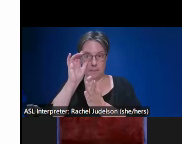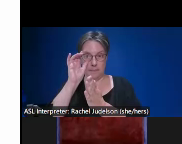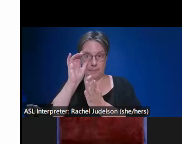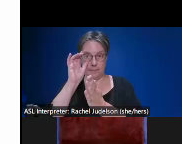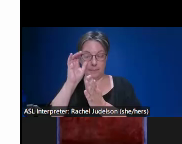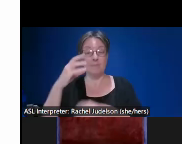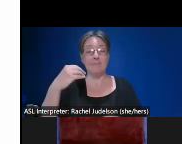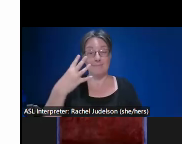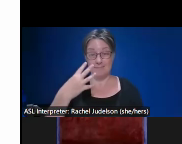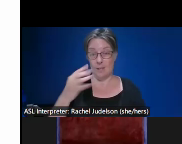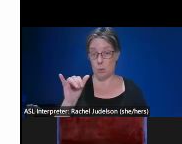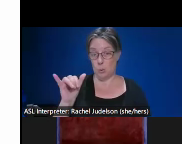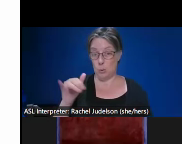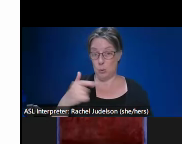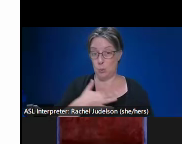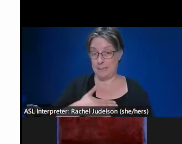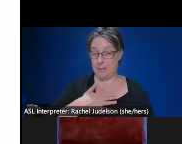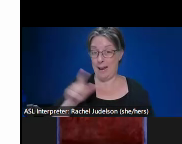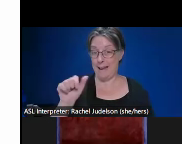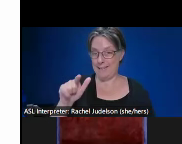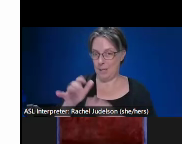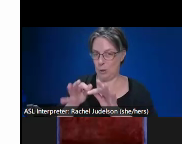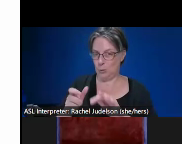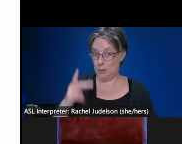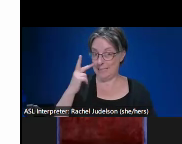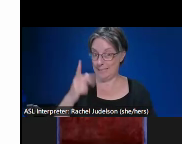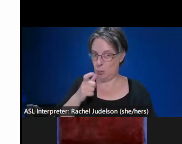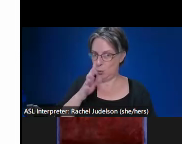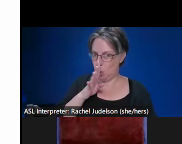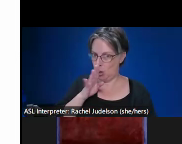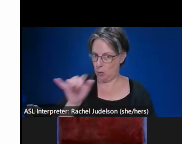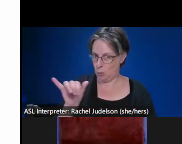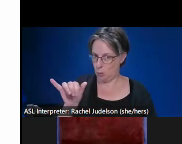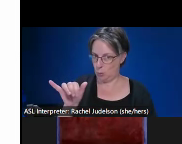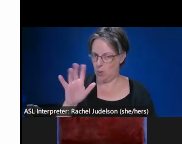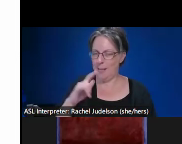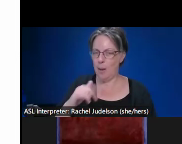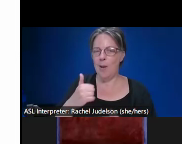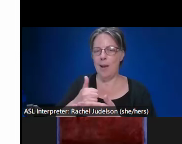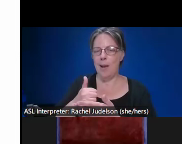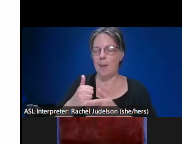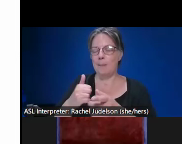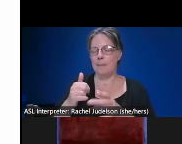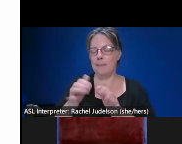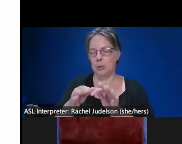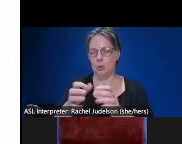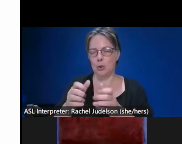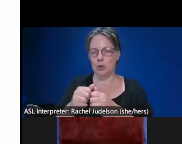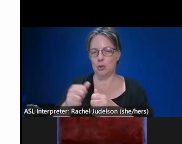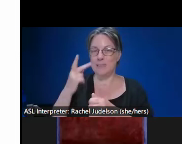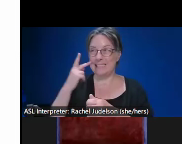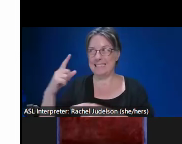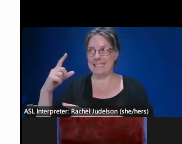your camera so that the ASL interpreters can see you, and that helps them with their